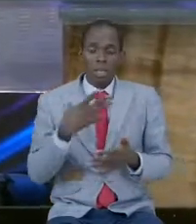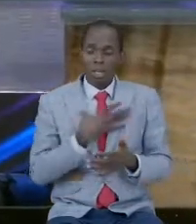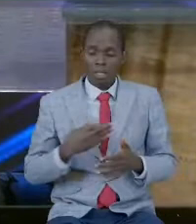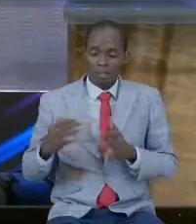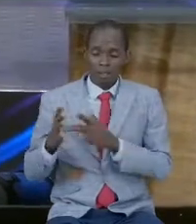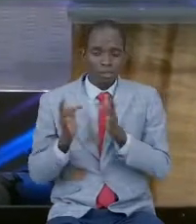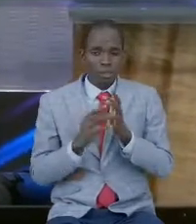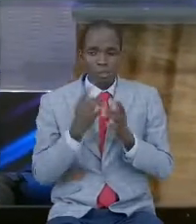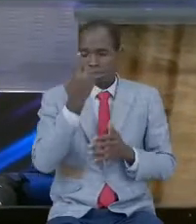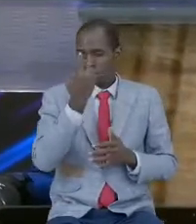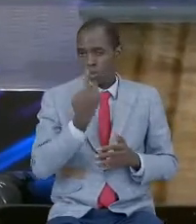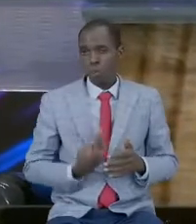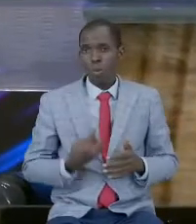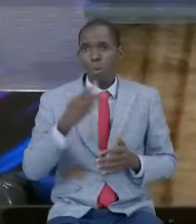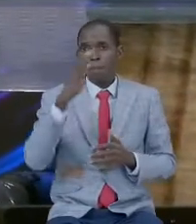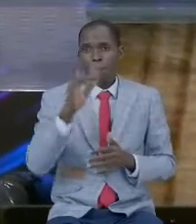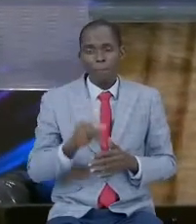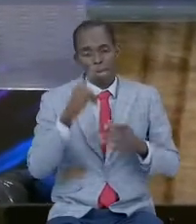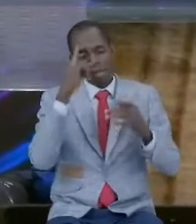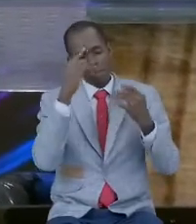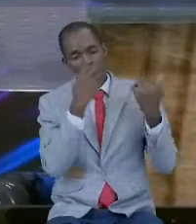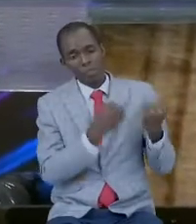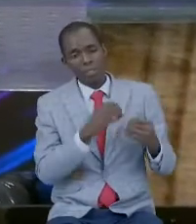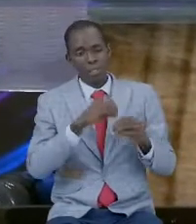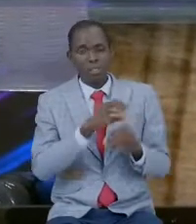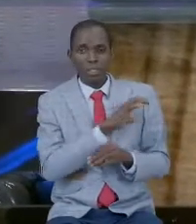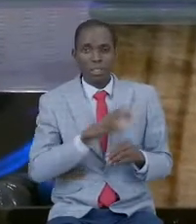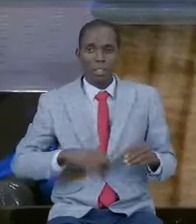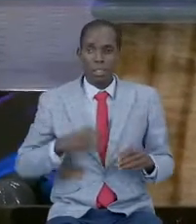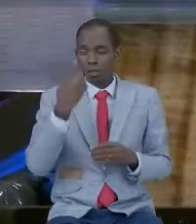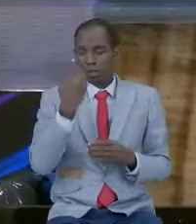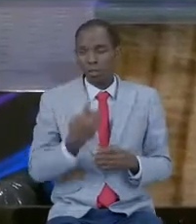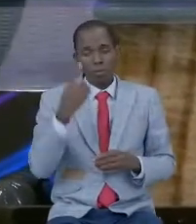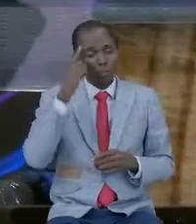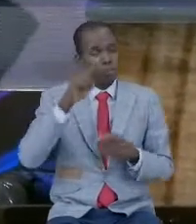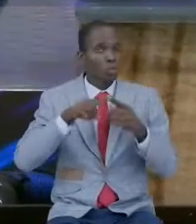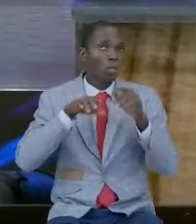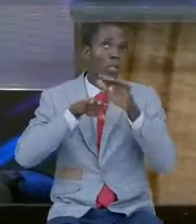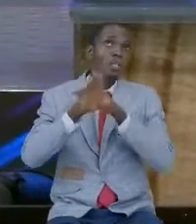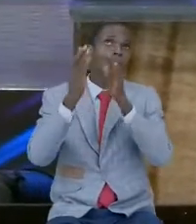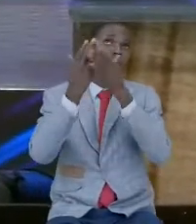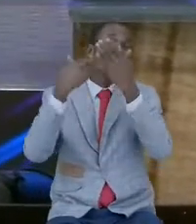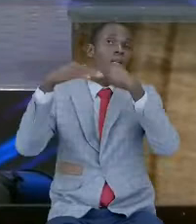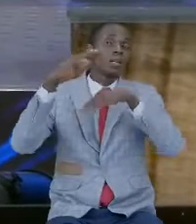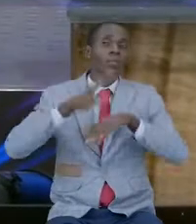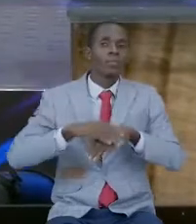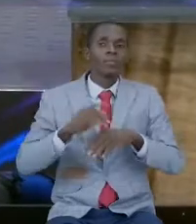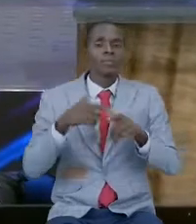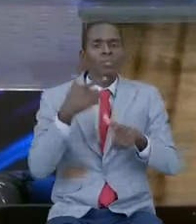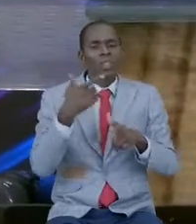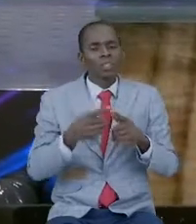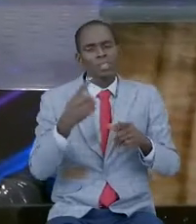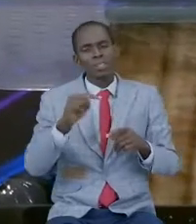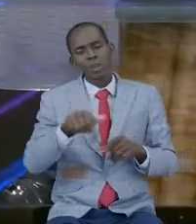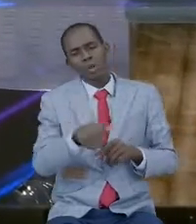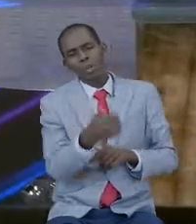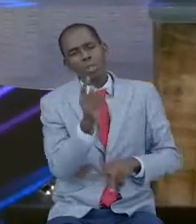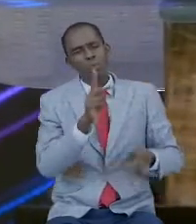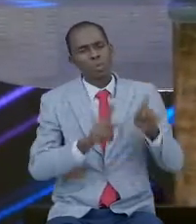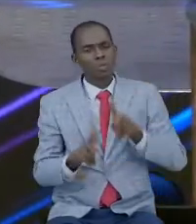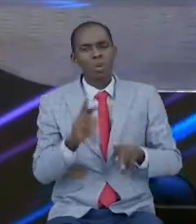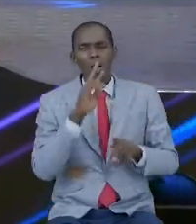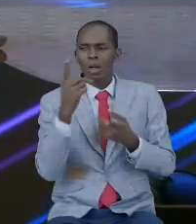alone, by faith in him alone, for you to get to heaven? And then Judaizers are coming to you and they're